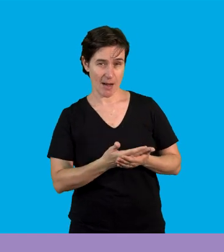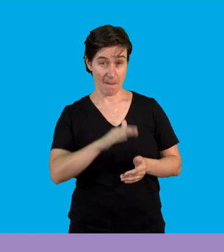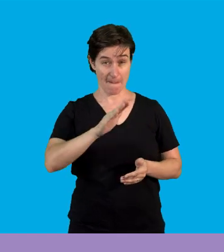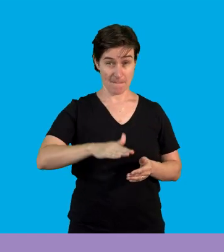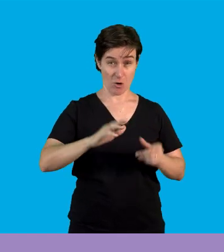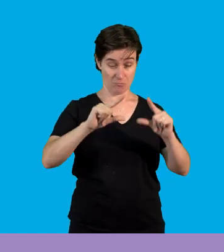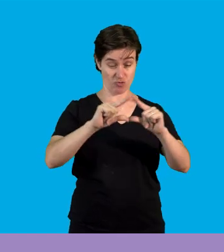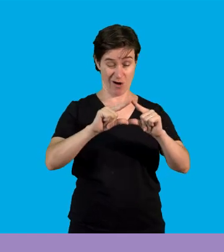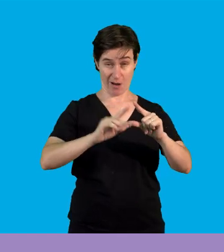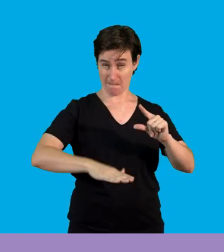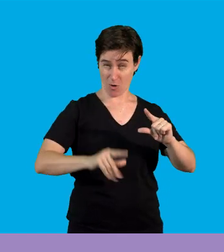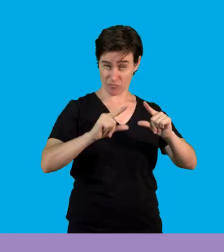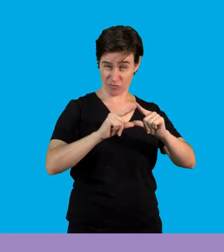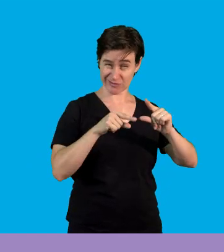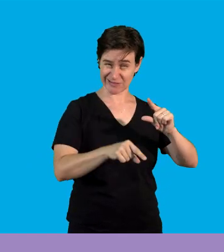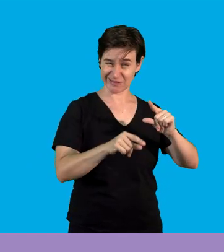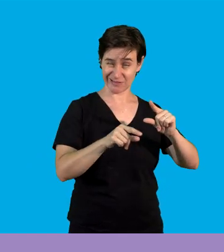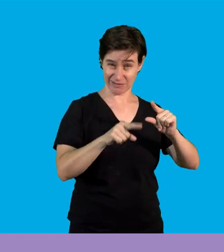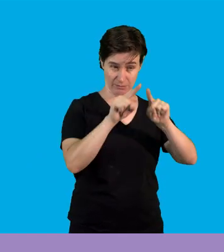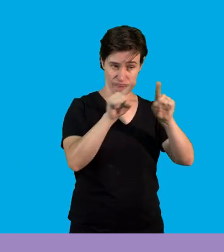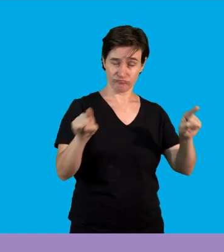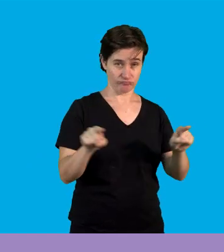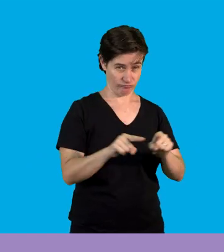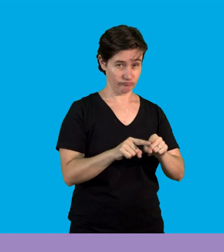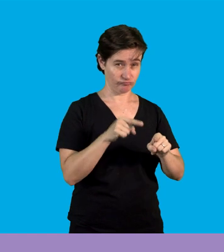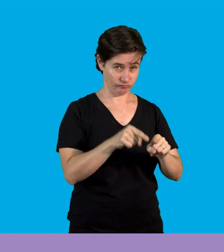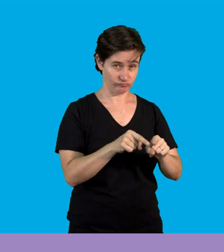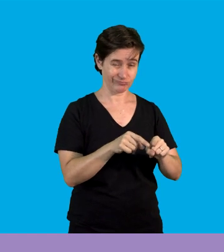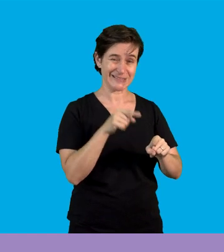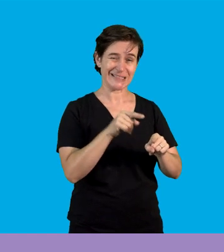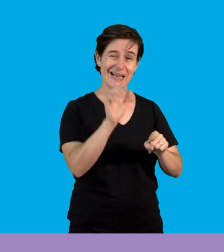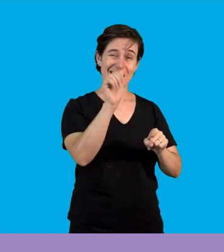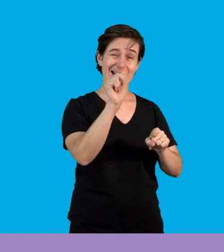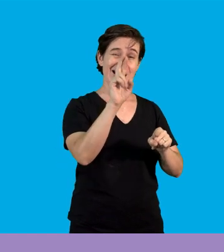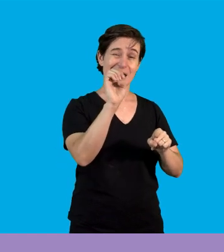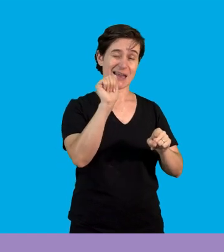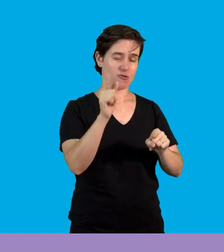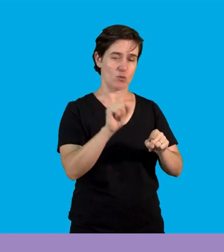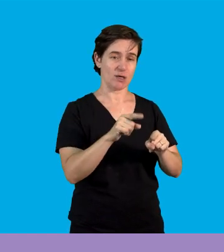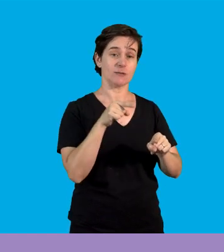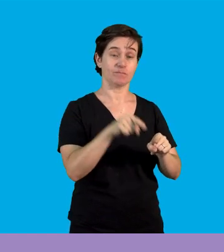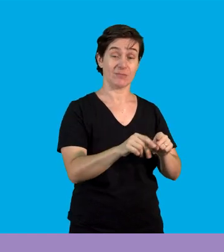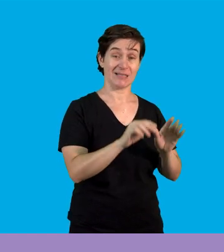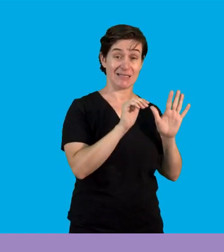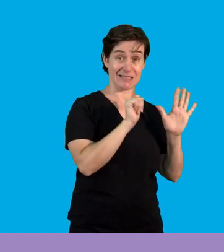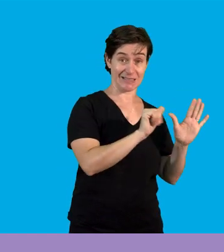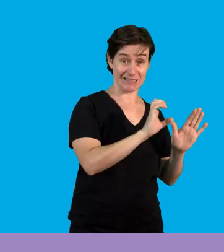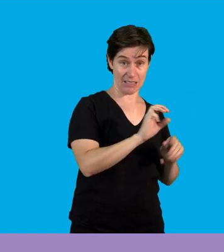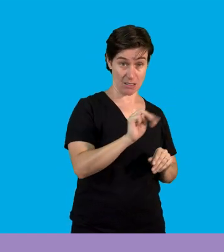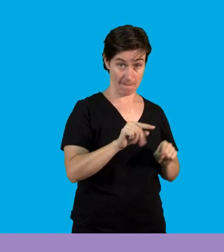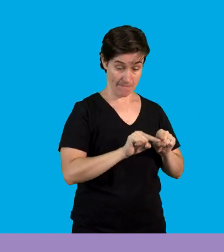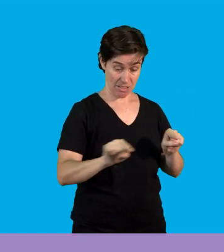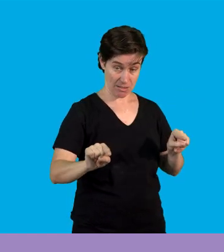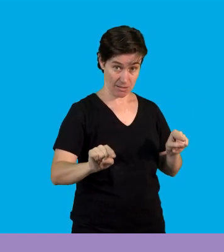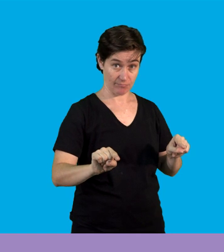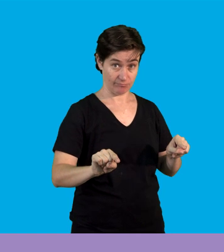base there is a triangle. Now the triangle itself has a base of 6 centimeters. That is the